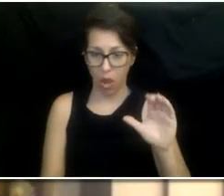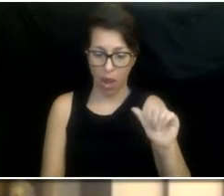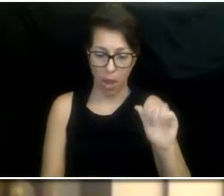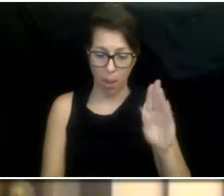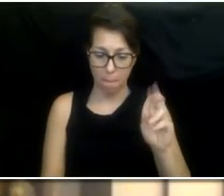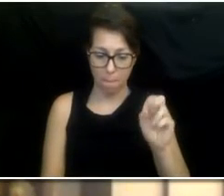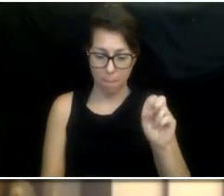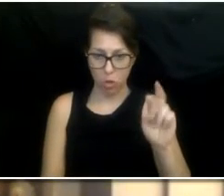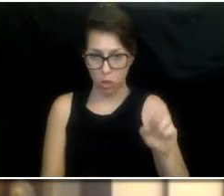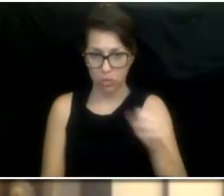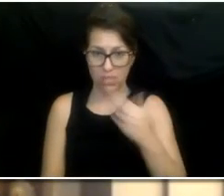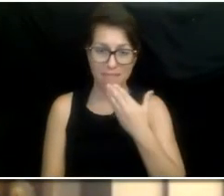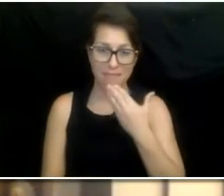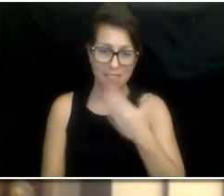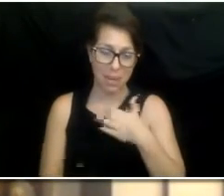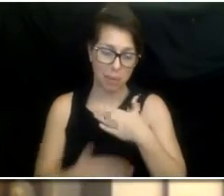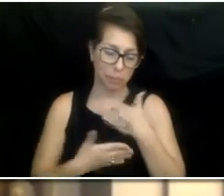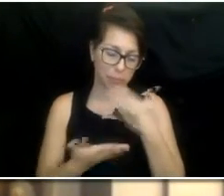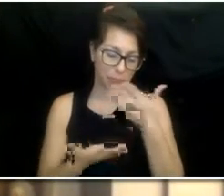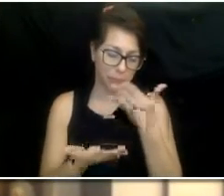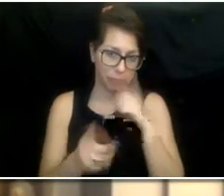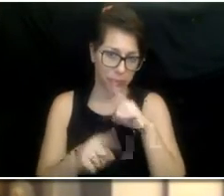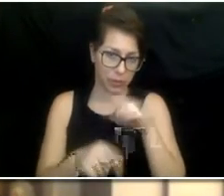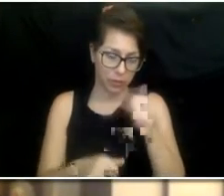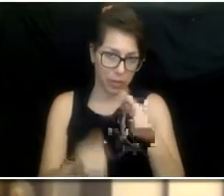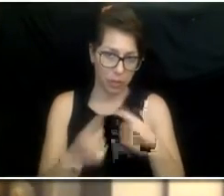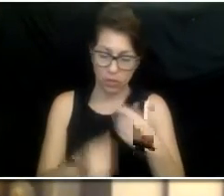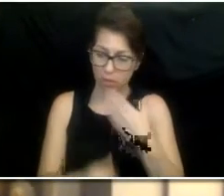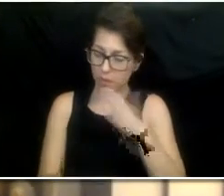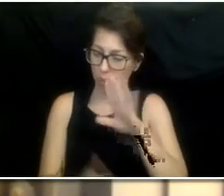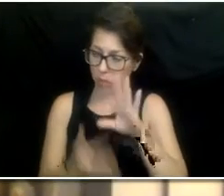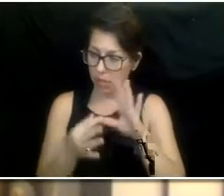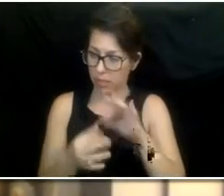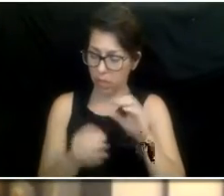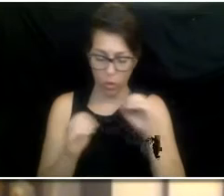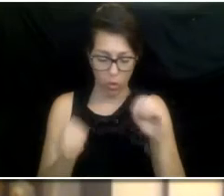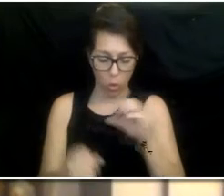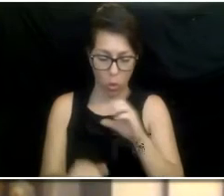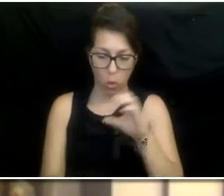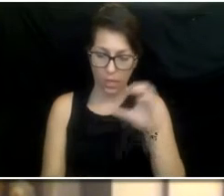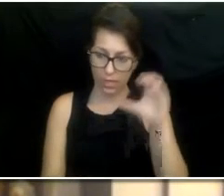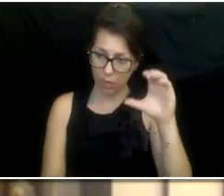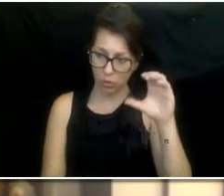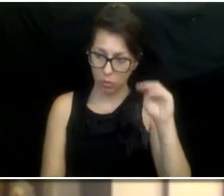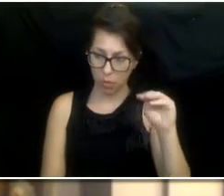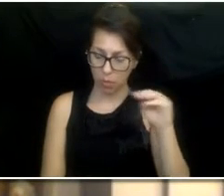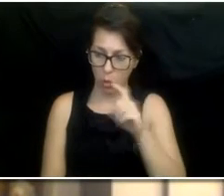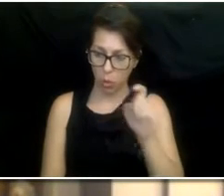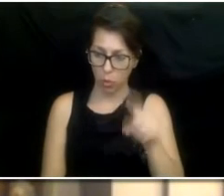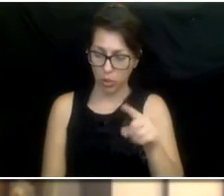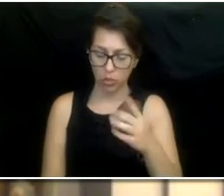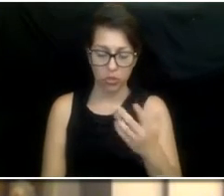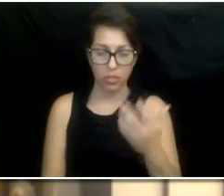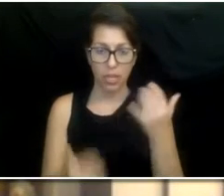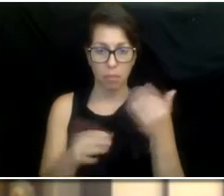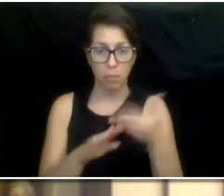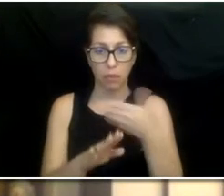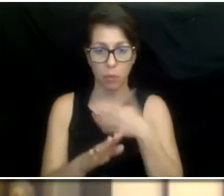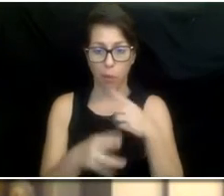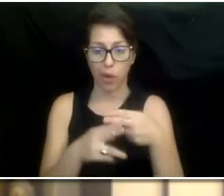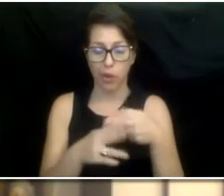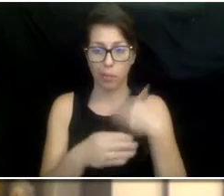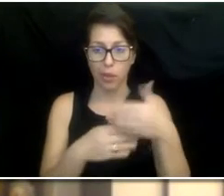after Molina sfakaki from laade we'll have Julie Taylor from CCI Nathaniel fields from